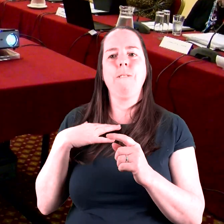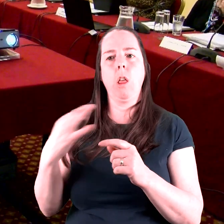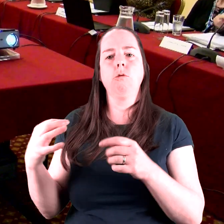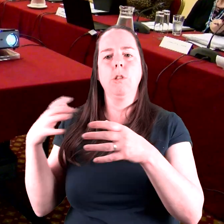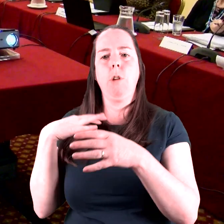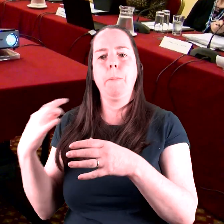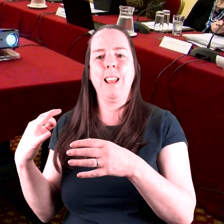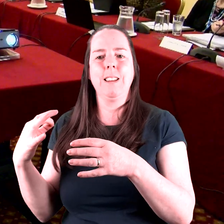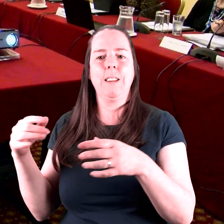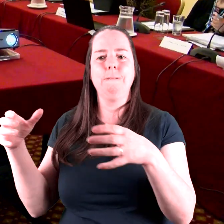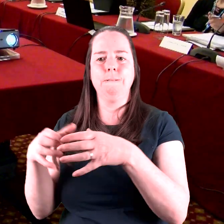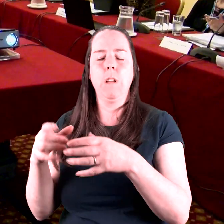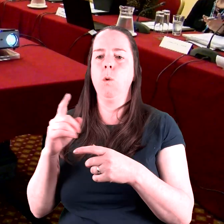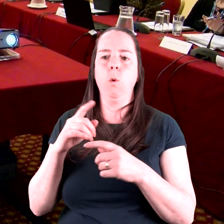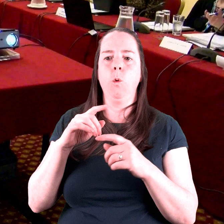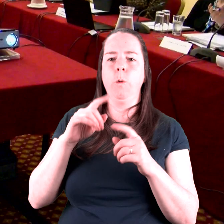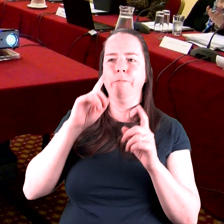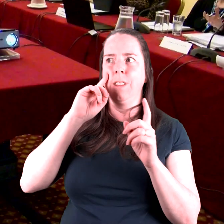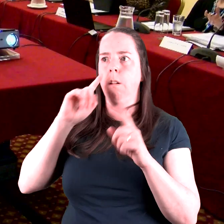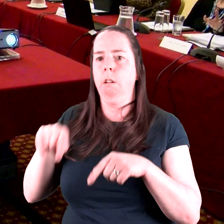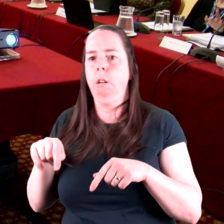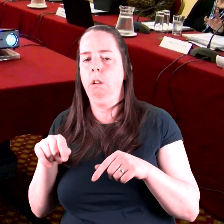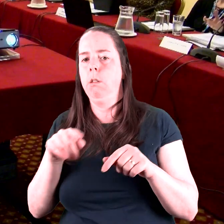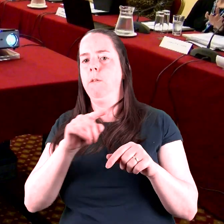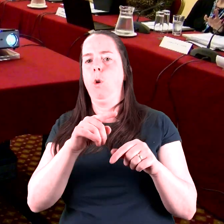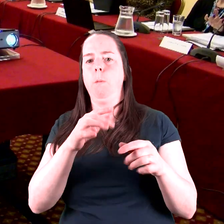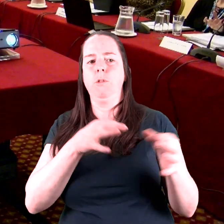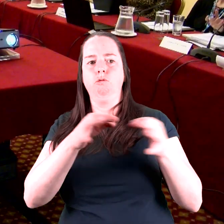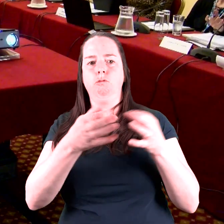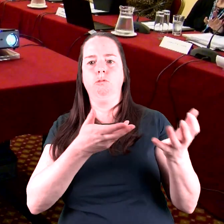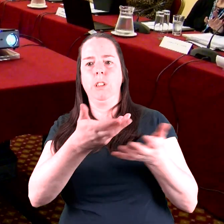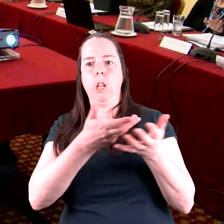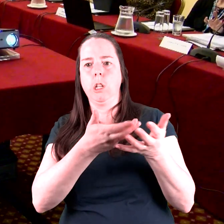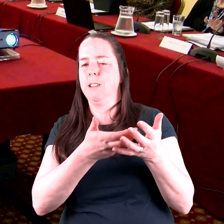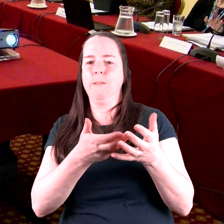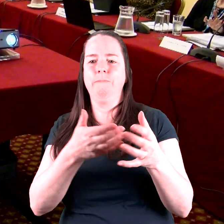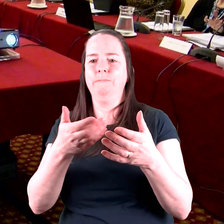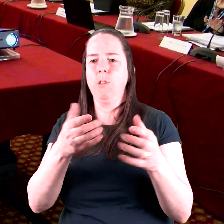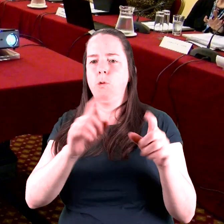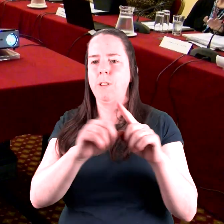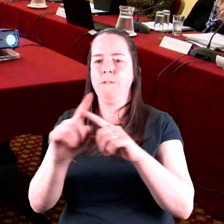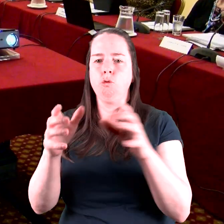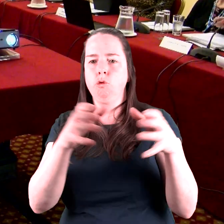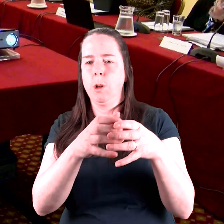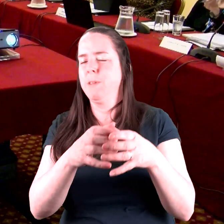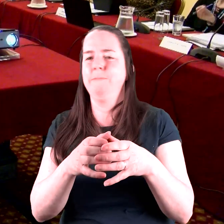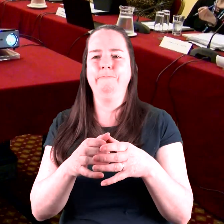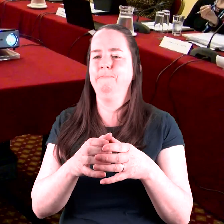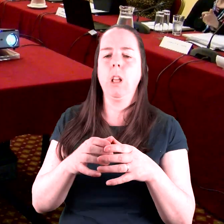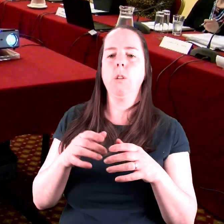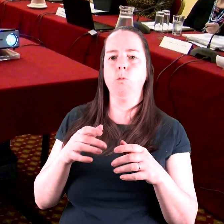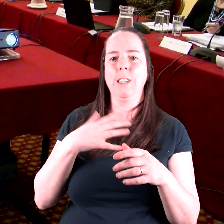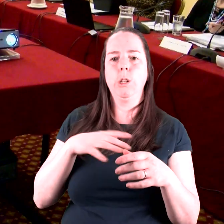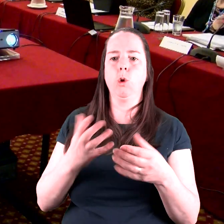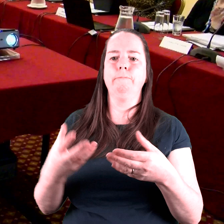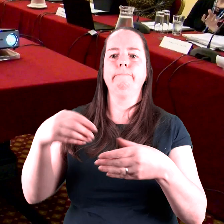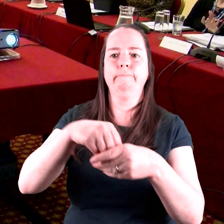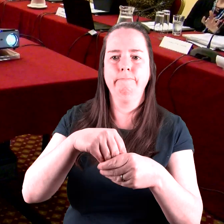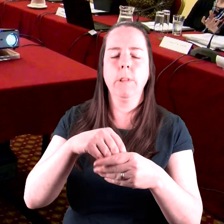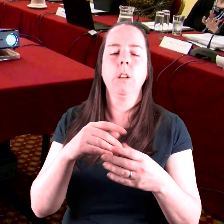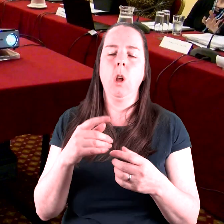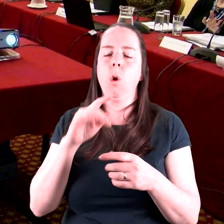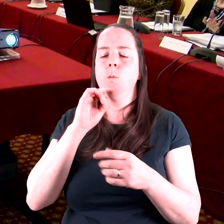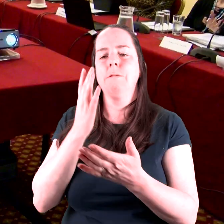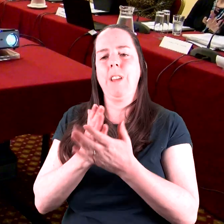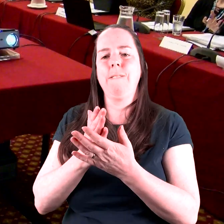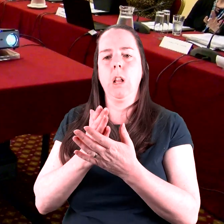Oh, that's good. That we shouldn't shy away from having strategic discussions with different groups. So I think